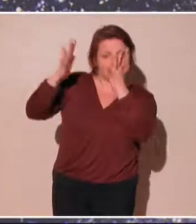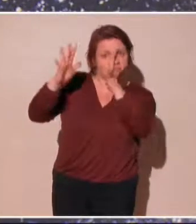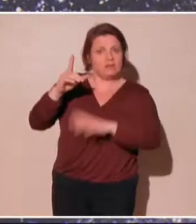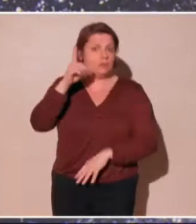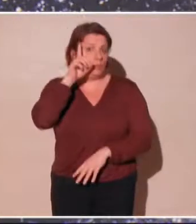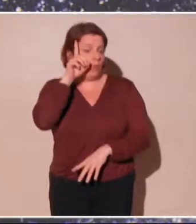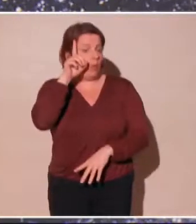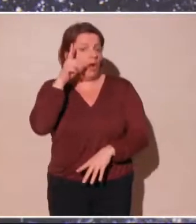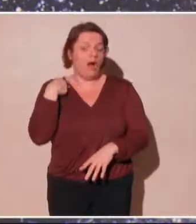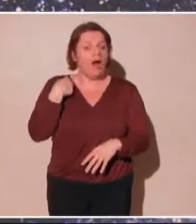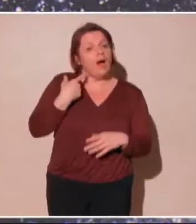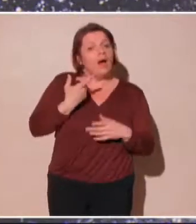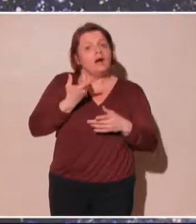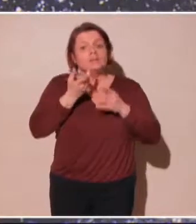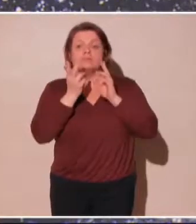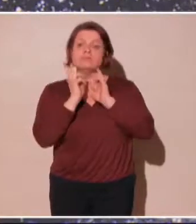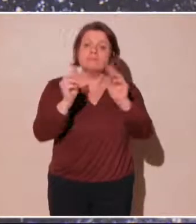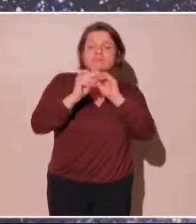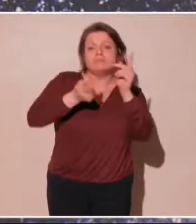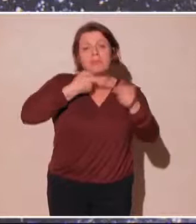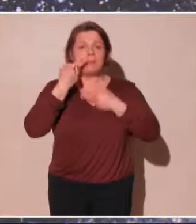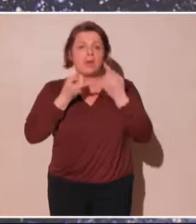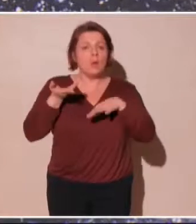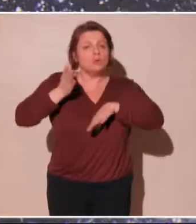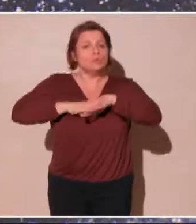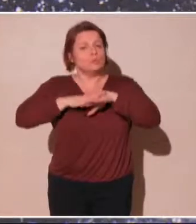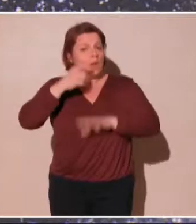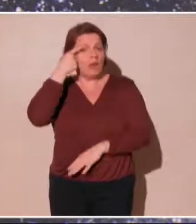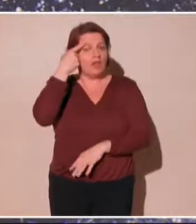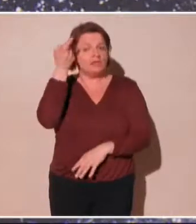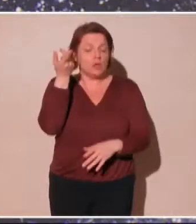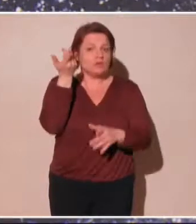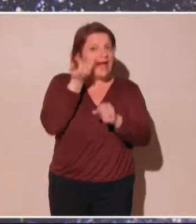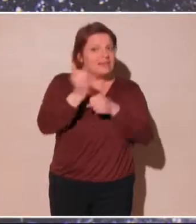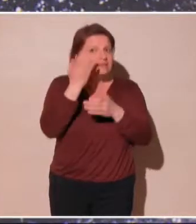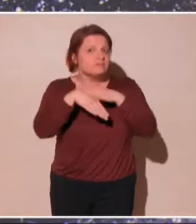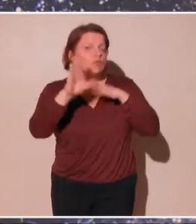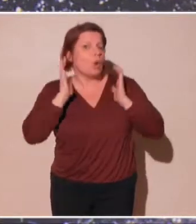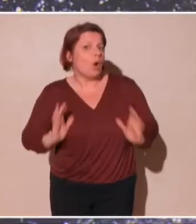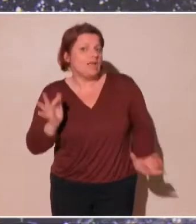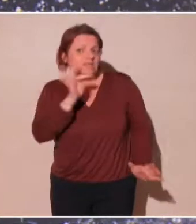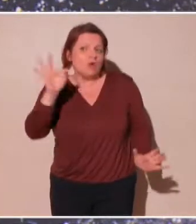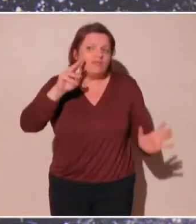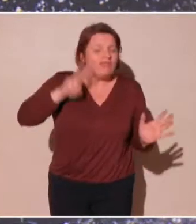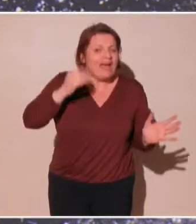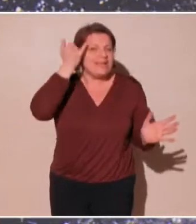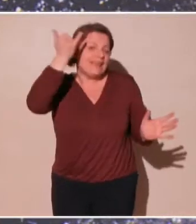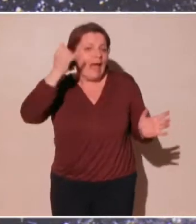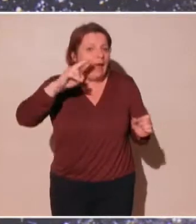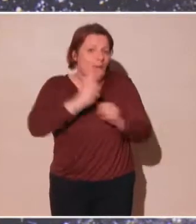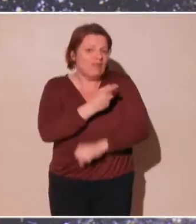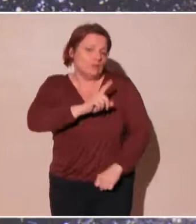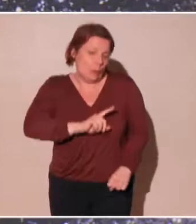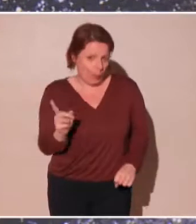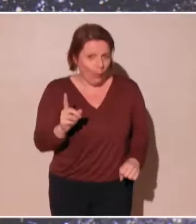organizers. I think talk about artificial intelligence in the Collège de France in itself is